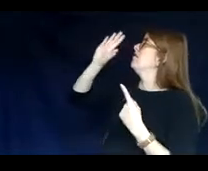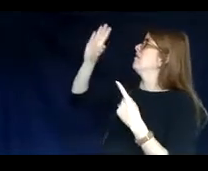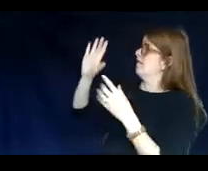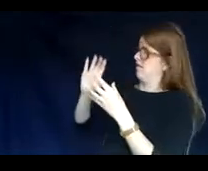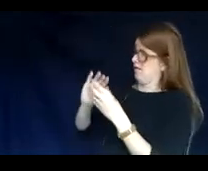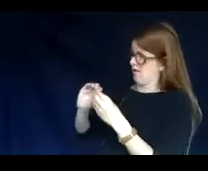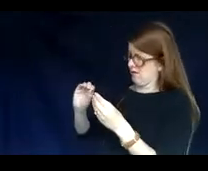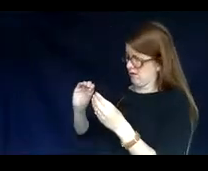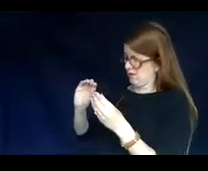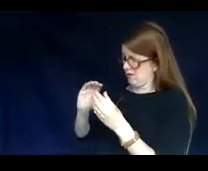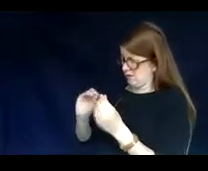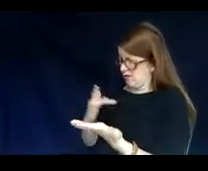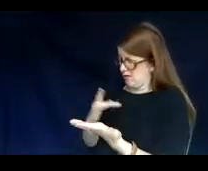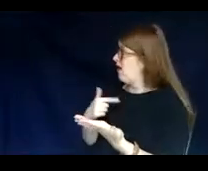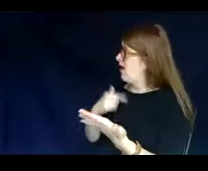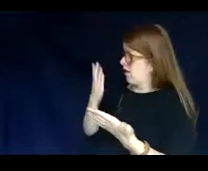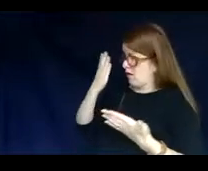You've been speaking